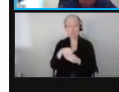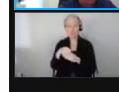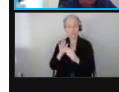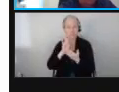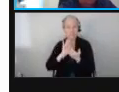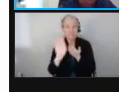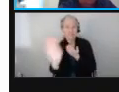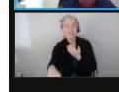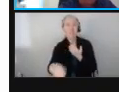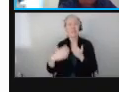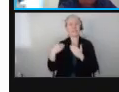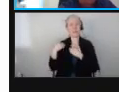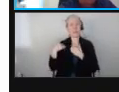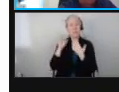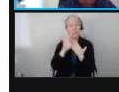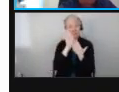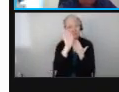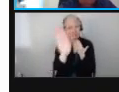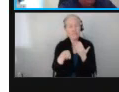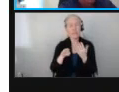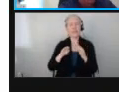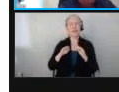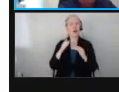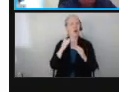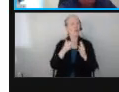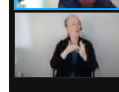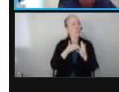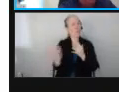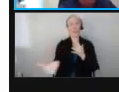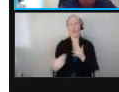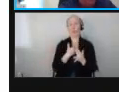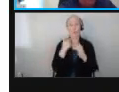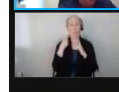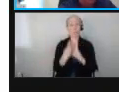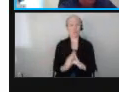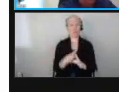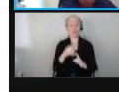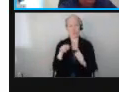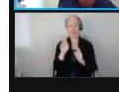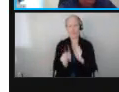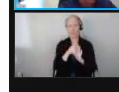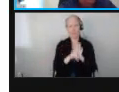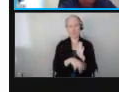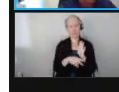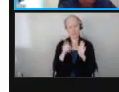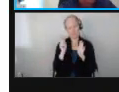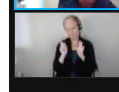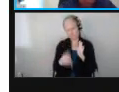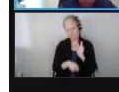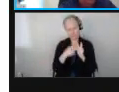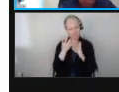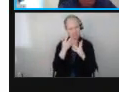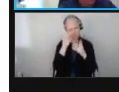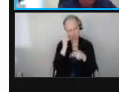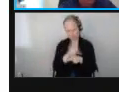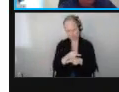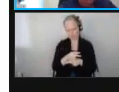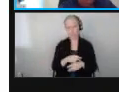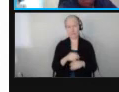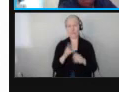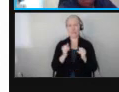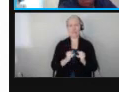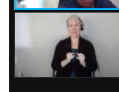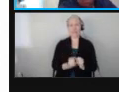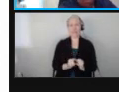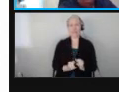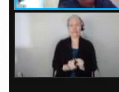the operators do through all mission phases. So that's a principle that needs to be observed as sort of a sacred thing. And then there